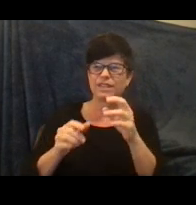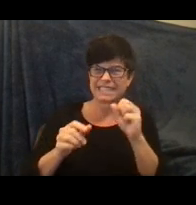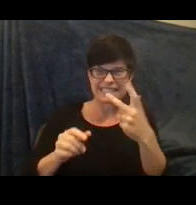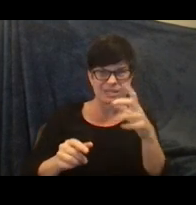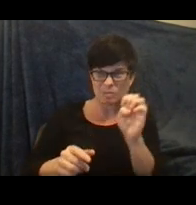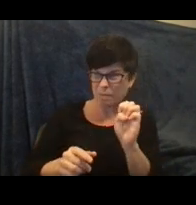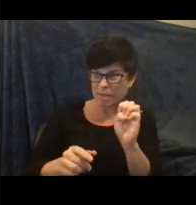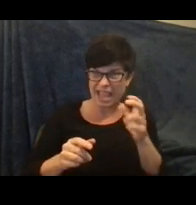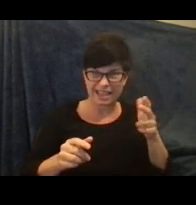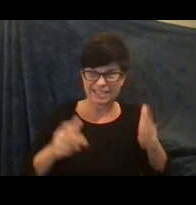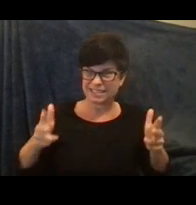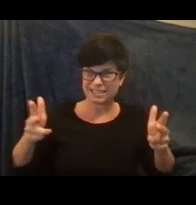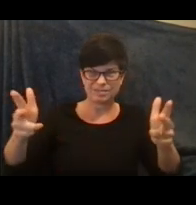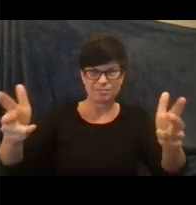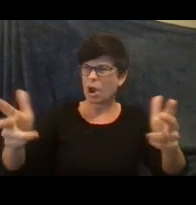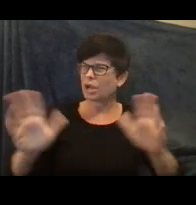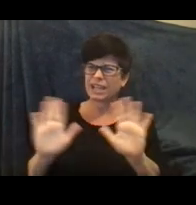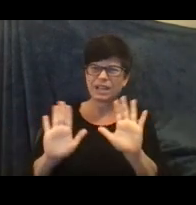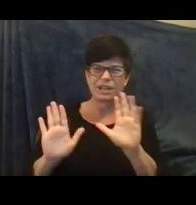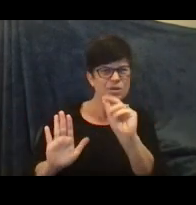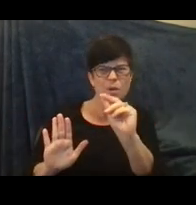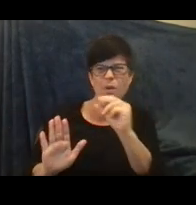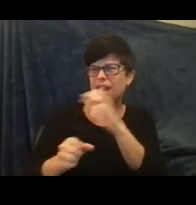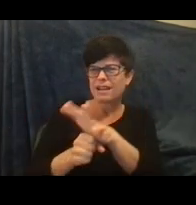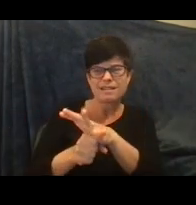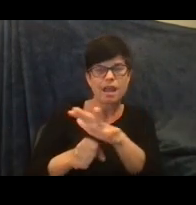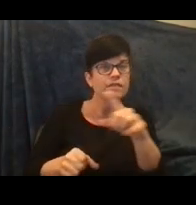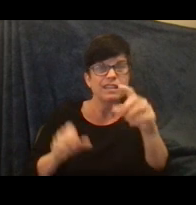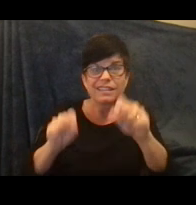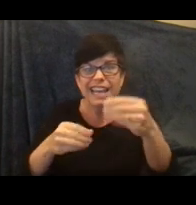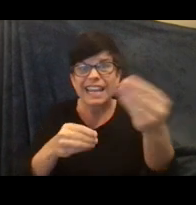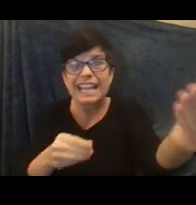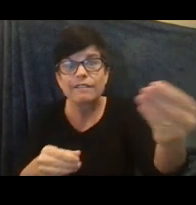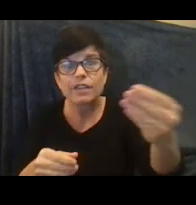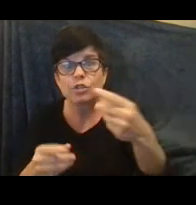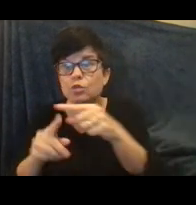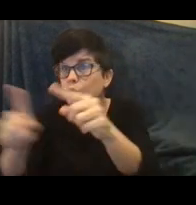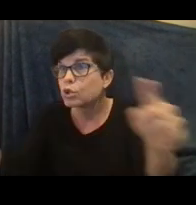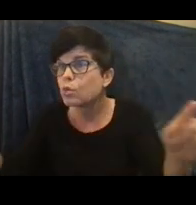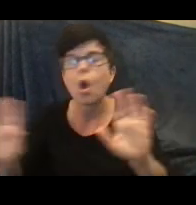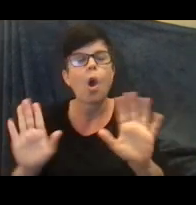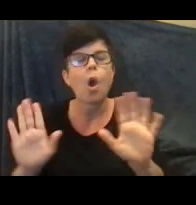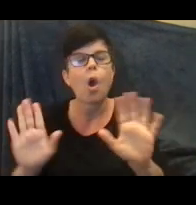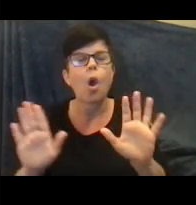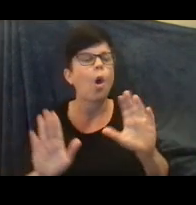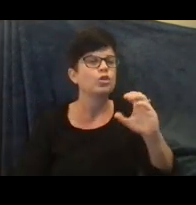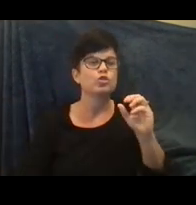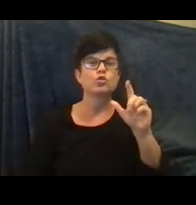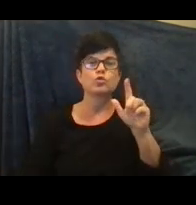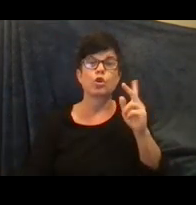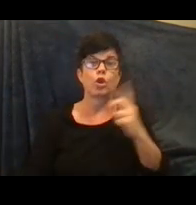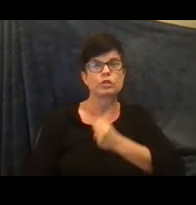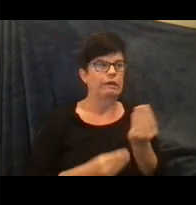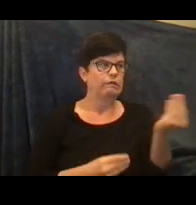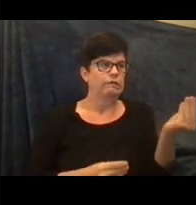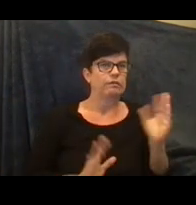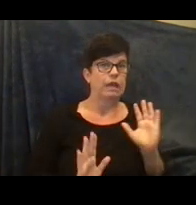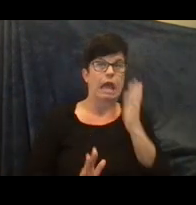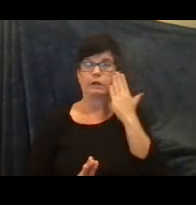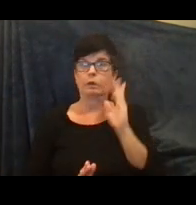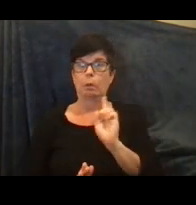to you to include in the record, or I'm not sure how that works? To the clerk. Oh, okay, okay. I'm sorry. I didn't know